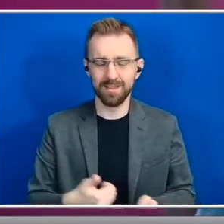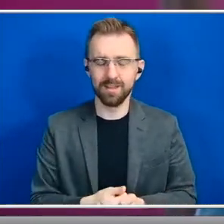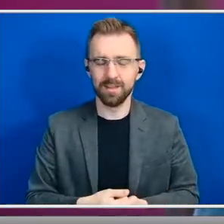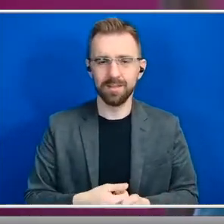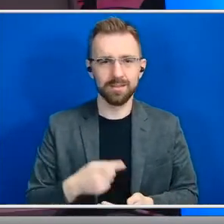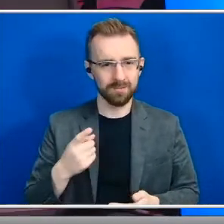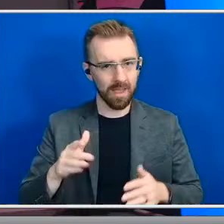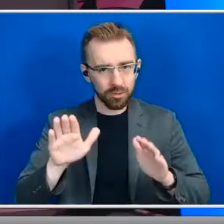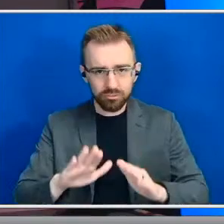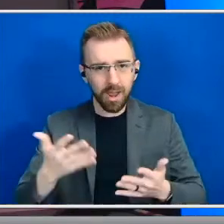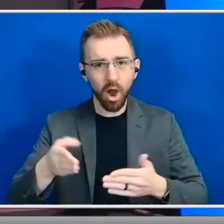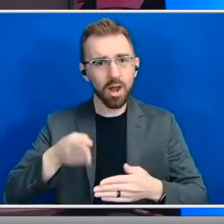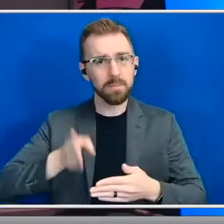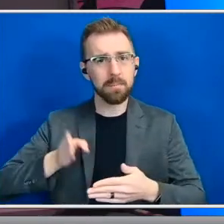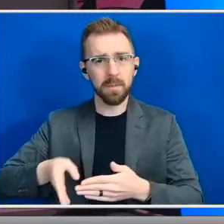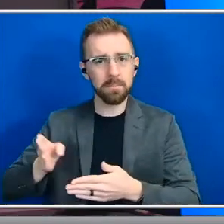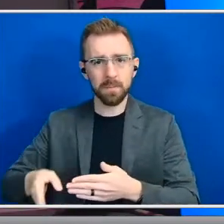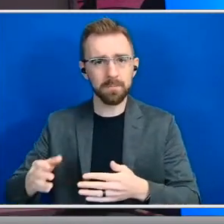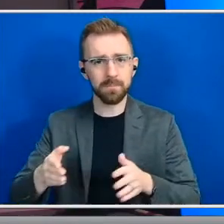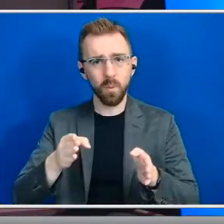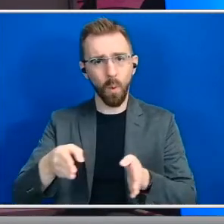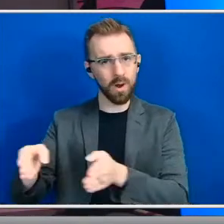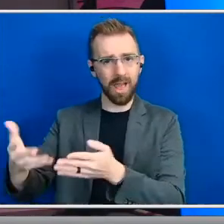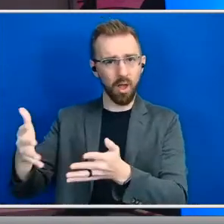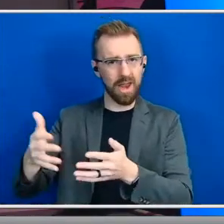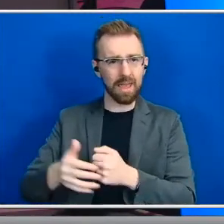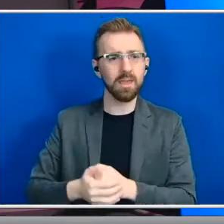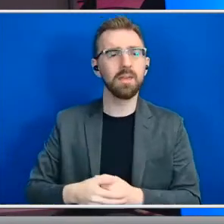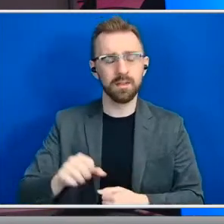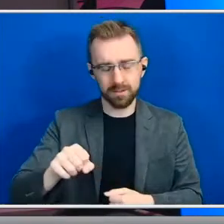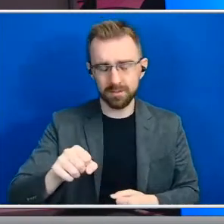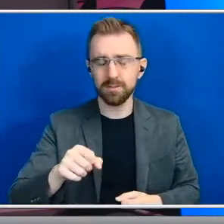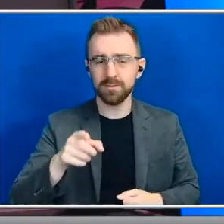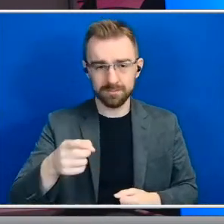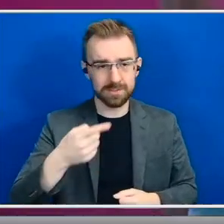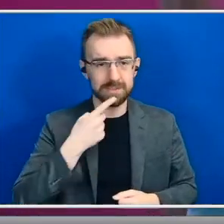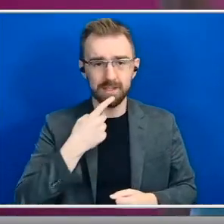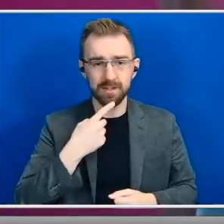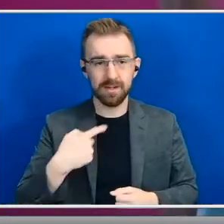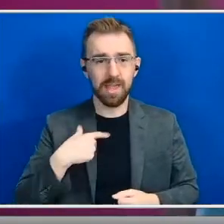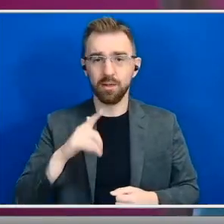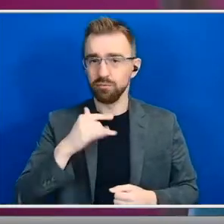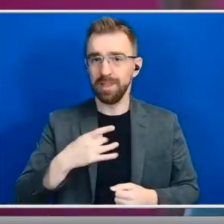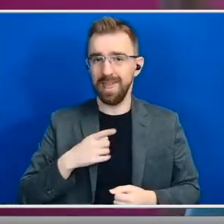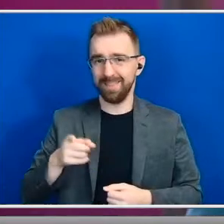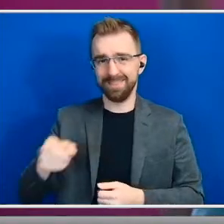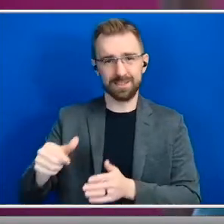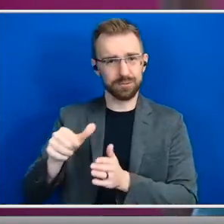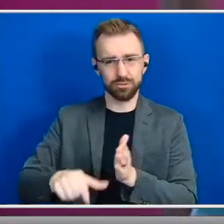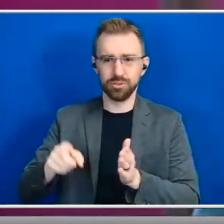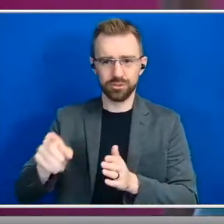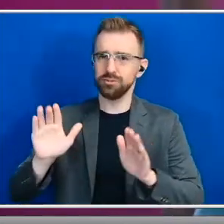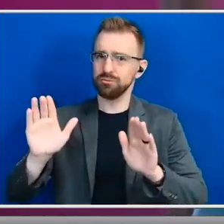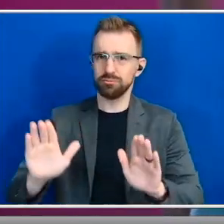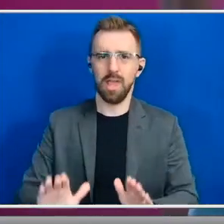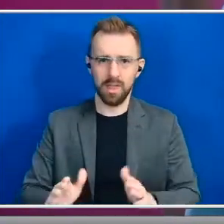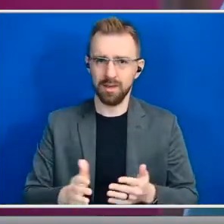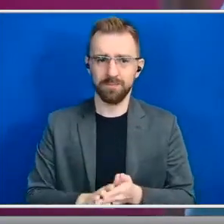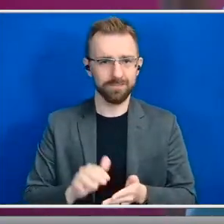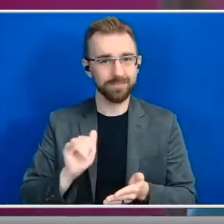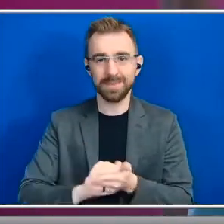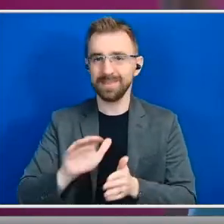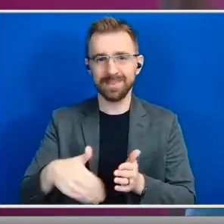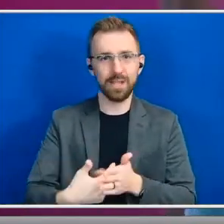It was Yes. all lined up for you. and he set up. said, I really like this surgeon. She is great. That's all it took.